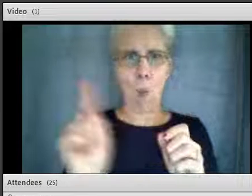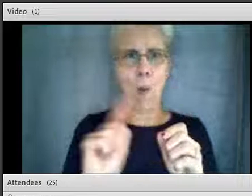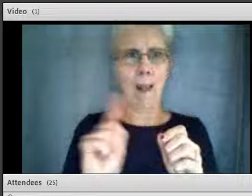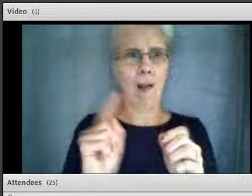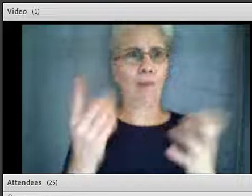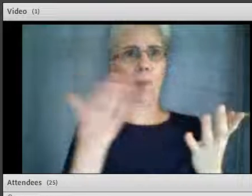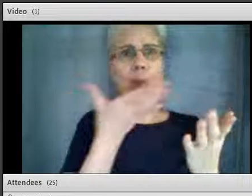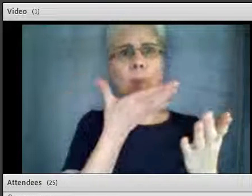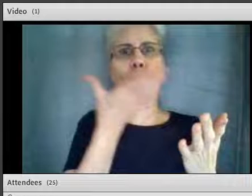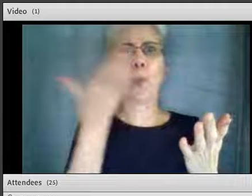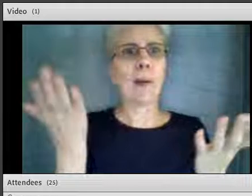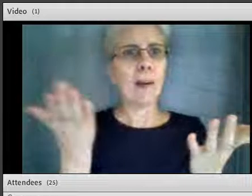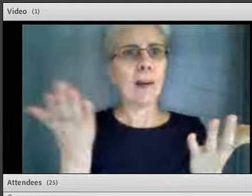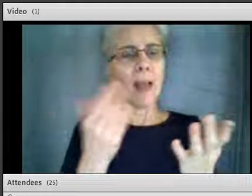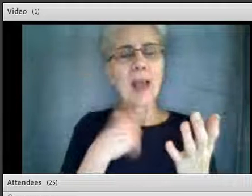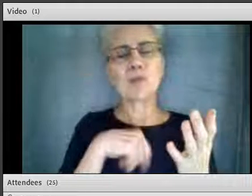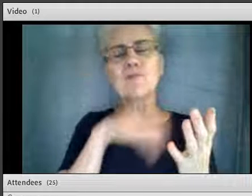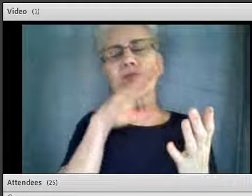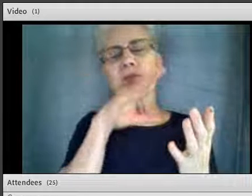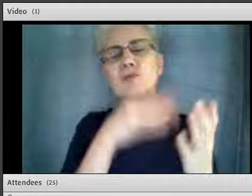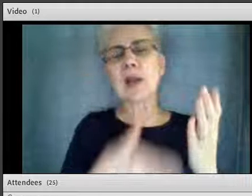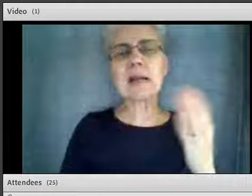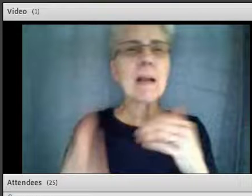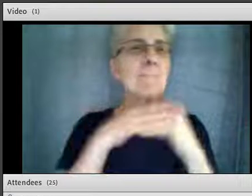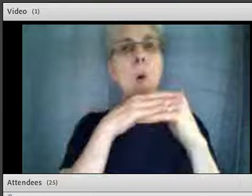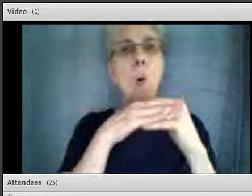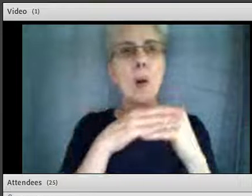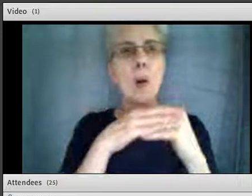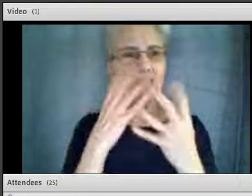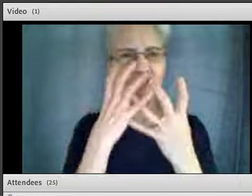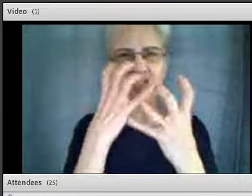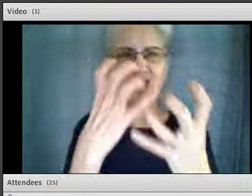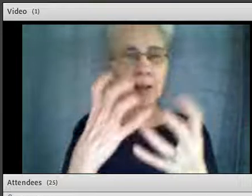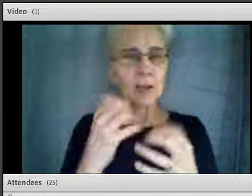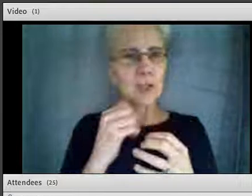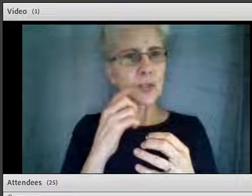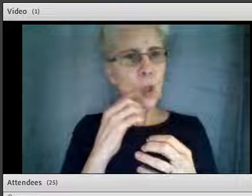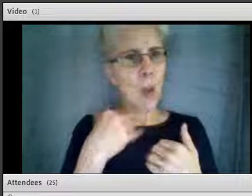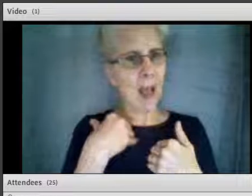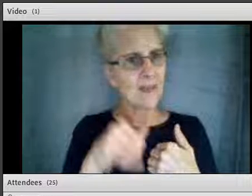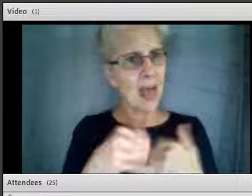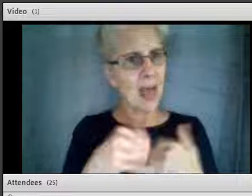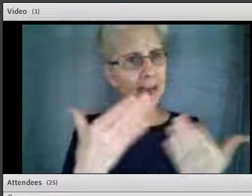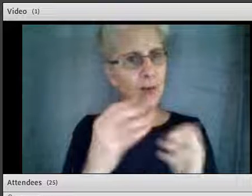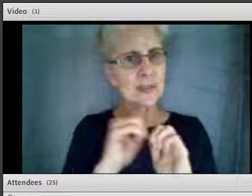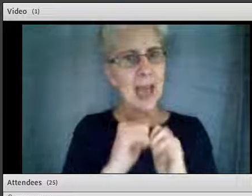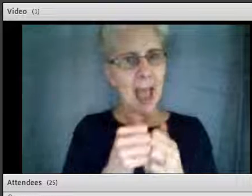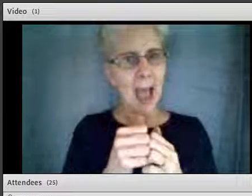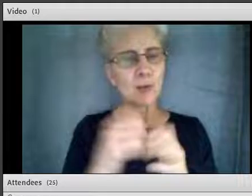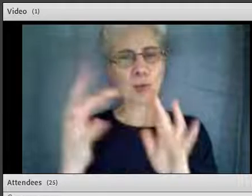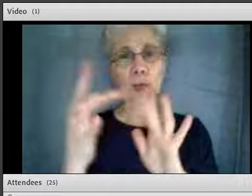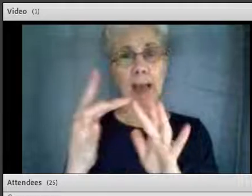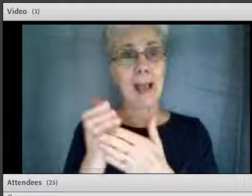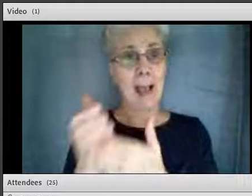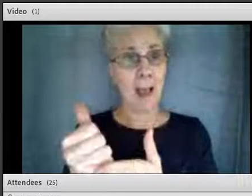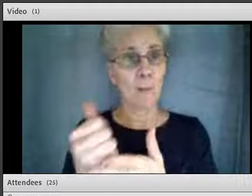frustration over onto a new edge. So having that, here's how here's how to get help. Call, email,